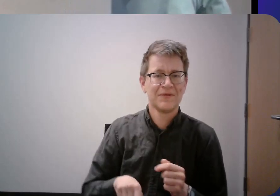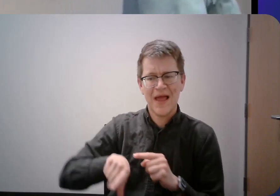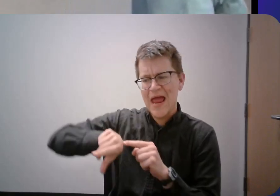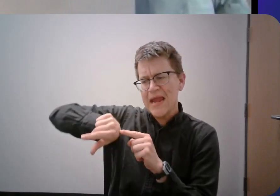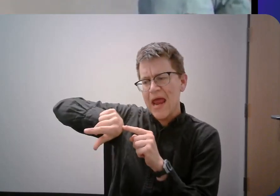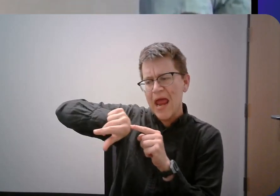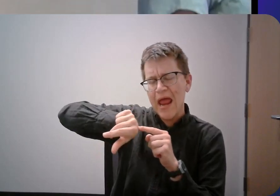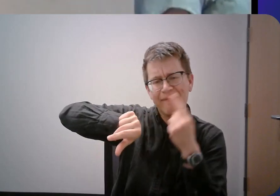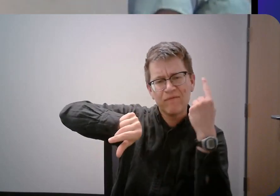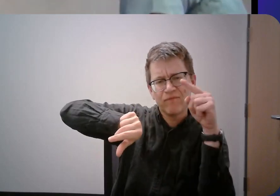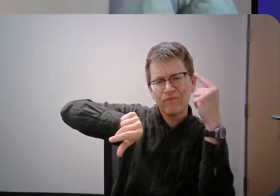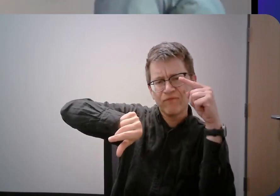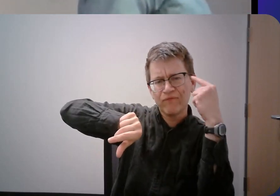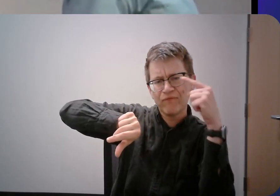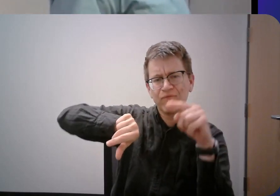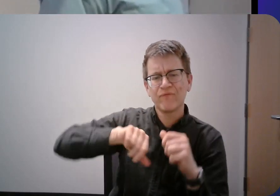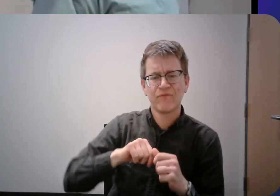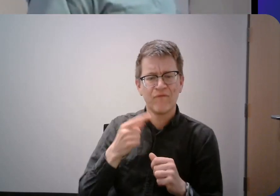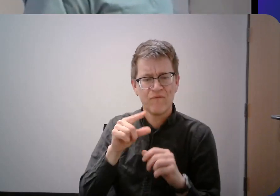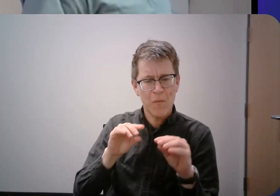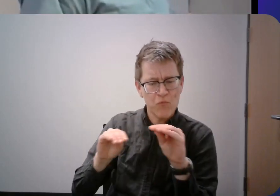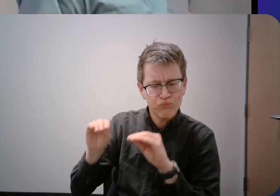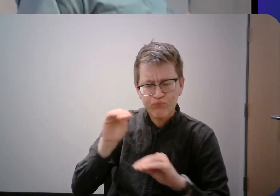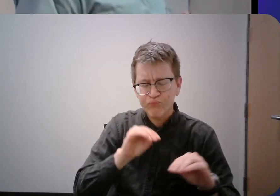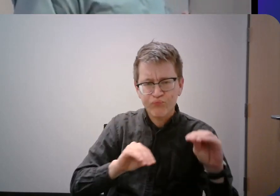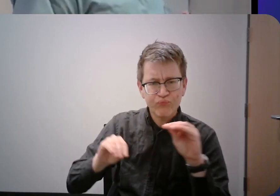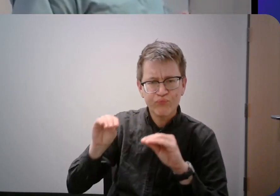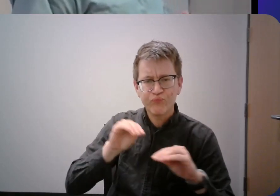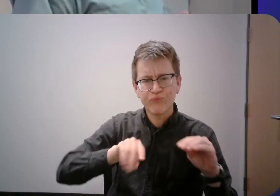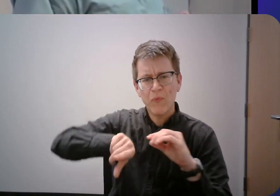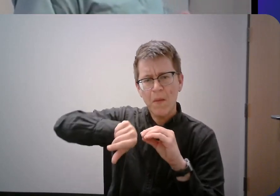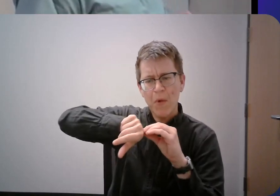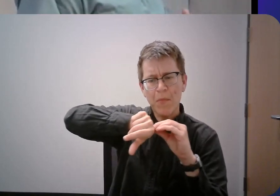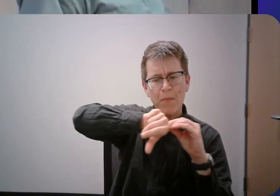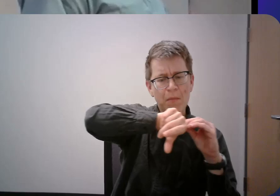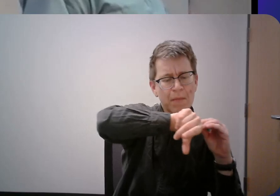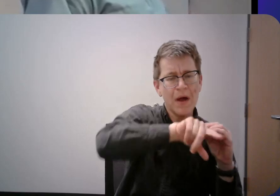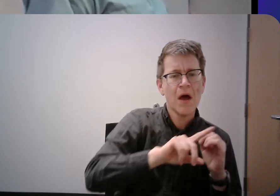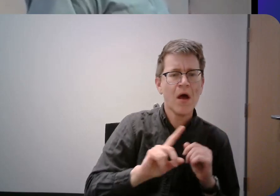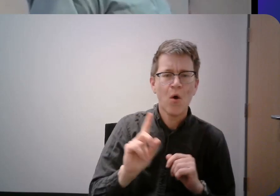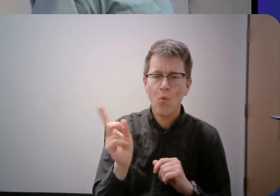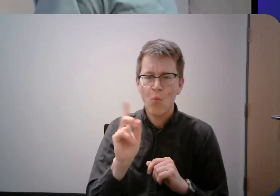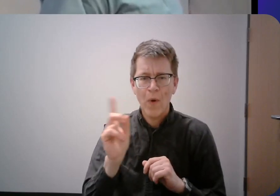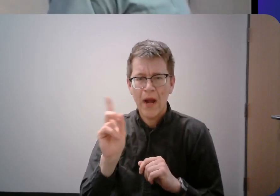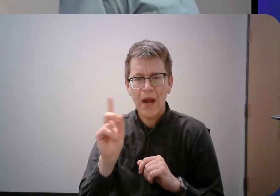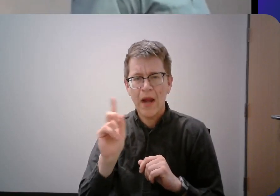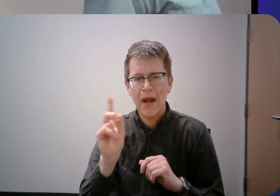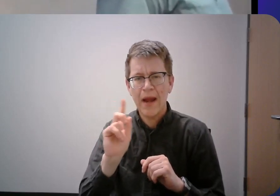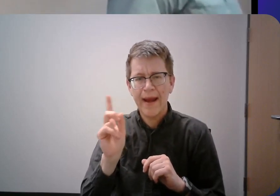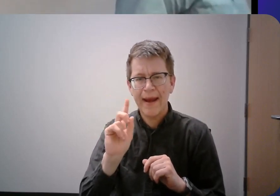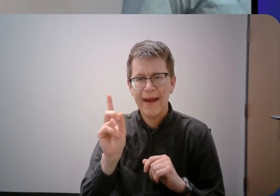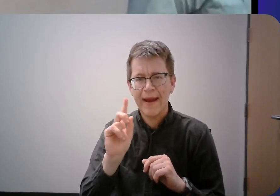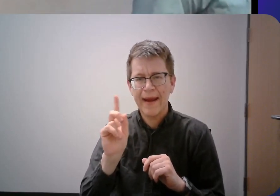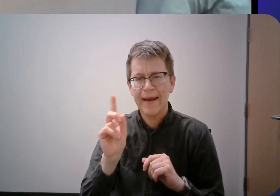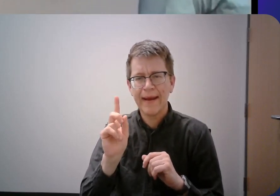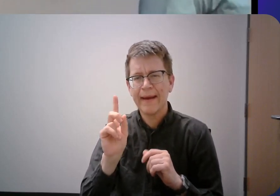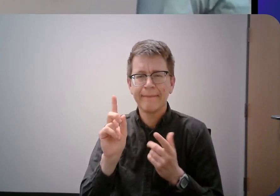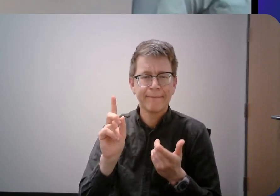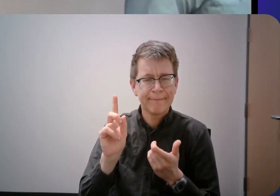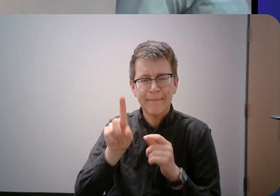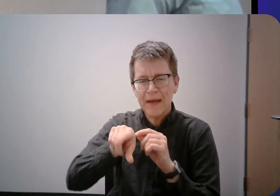No. What can I do with a tail? Pull it. Sneaking? Where can I use the tail for